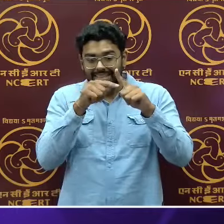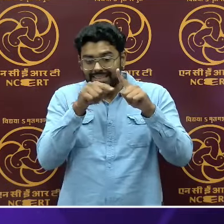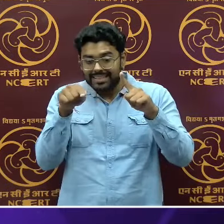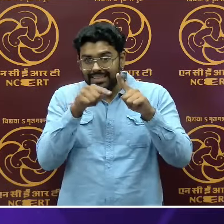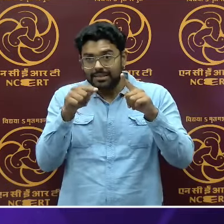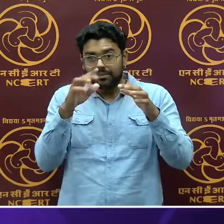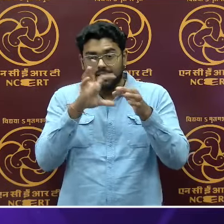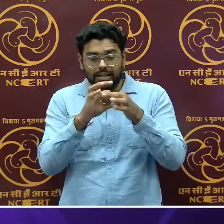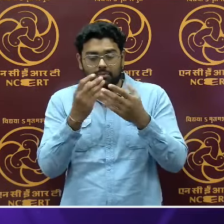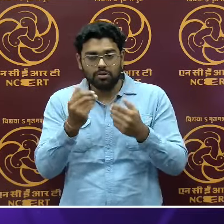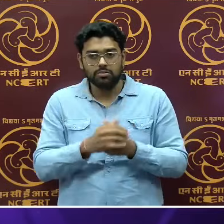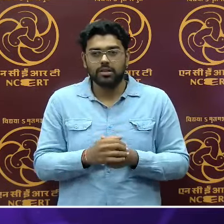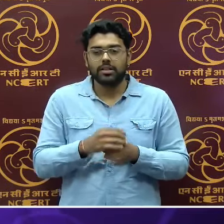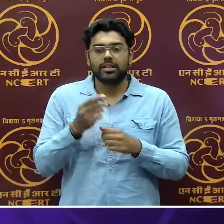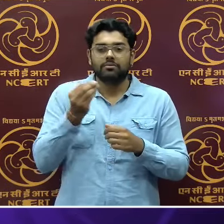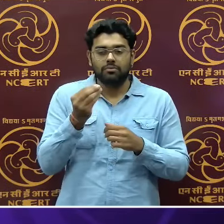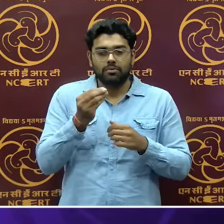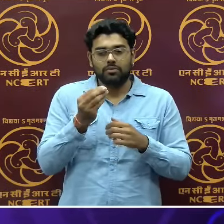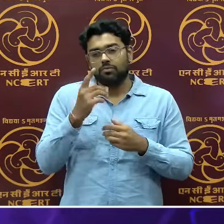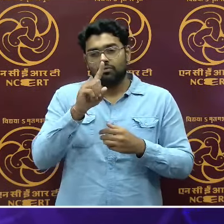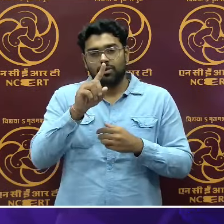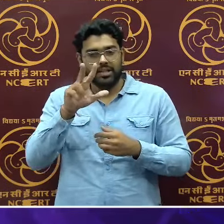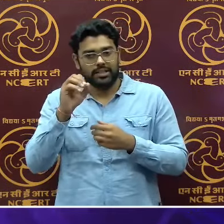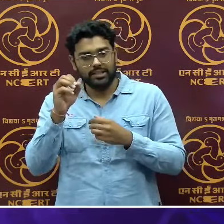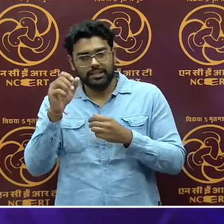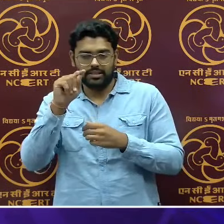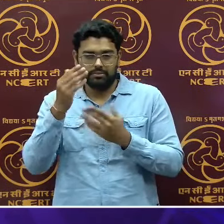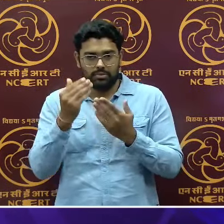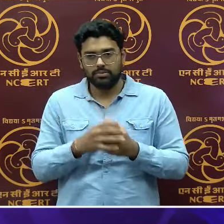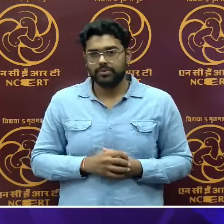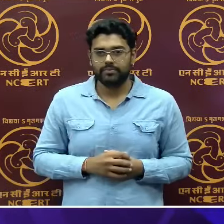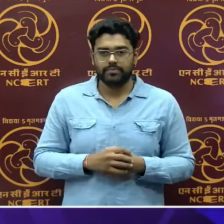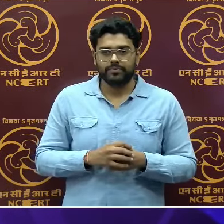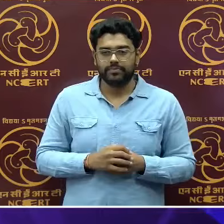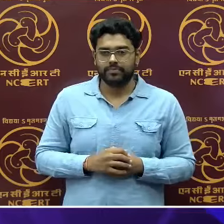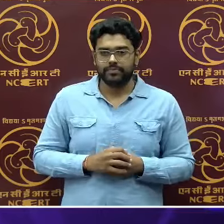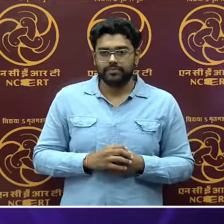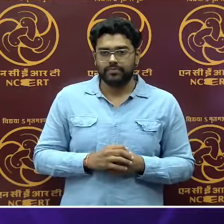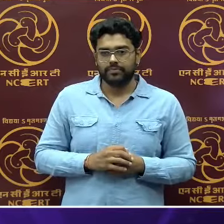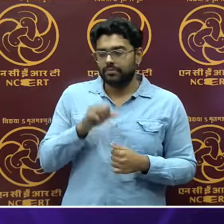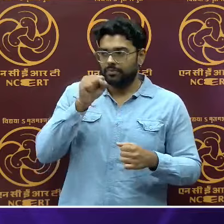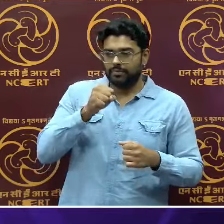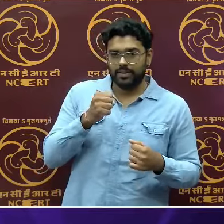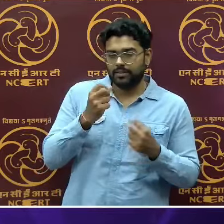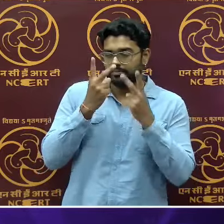of the triangle is 180 degrees. All Yes, right. Okay.